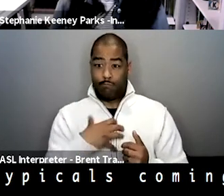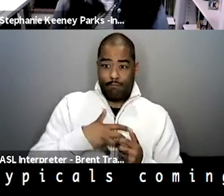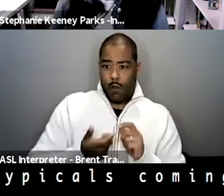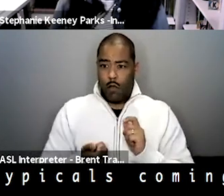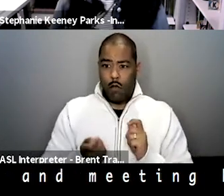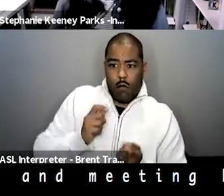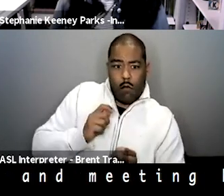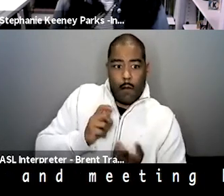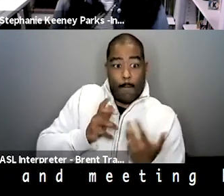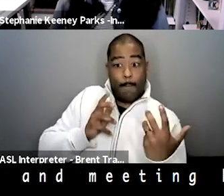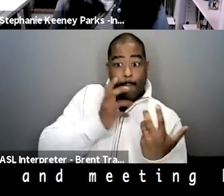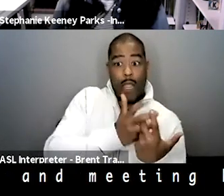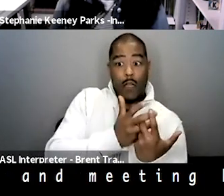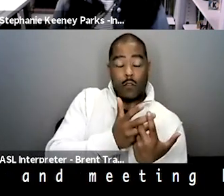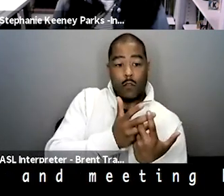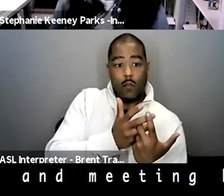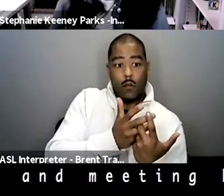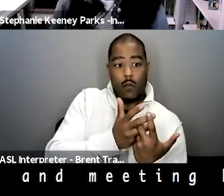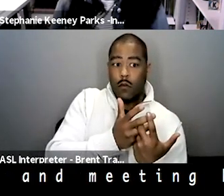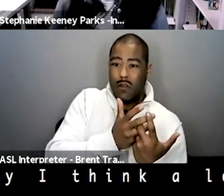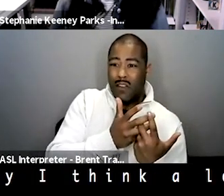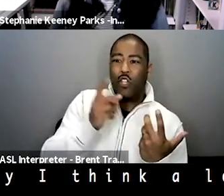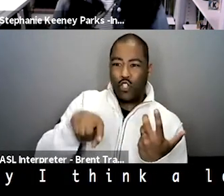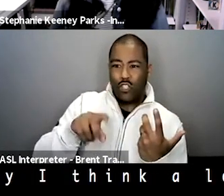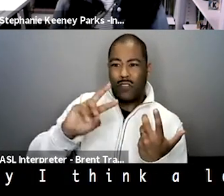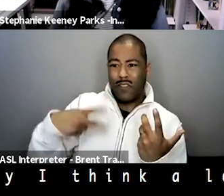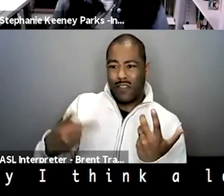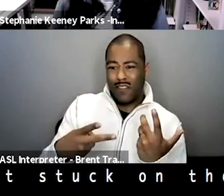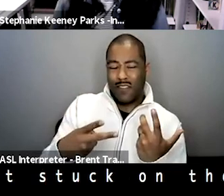of neurotypicals coming into our world and meeting halfway. And